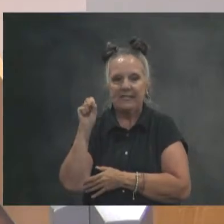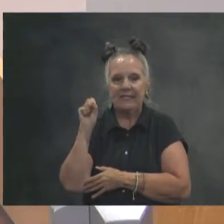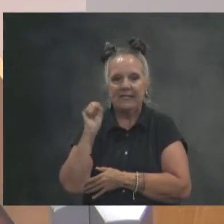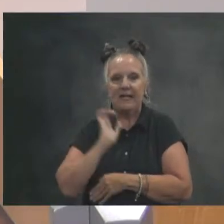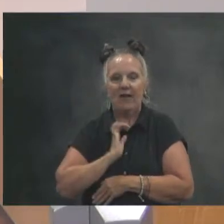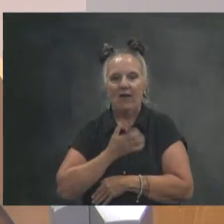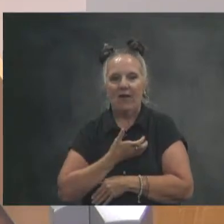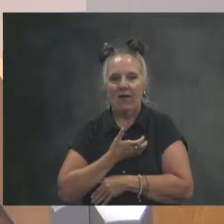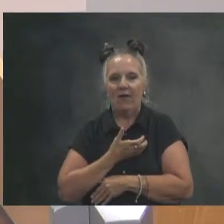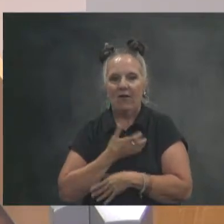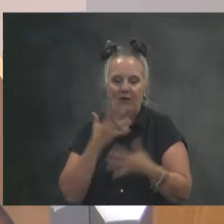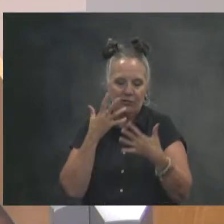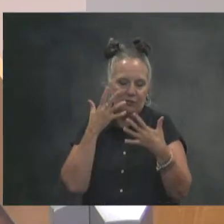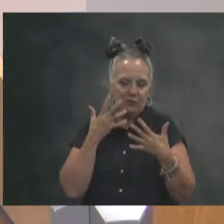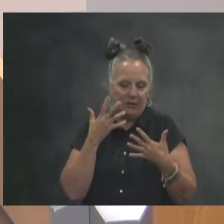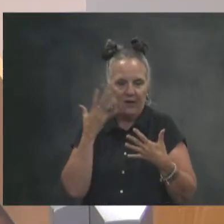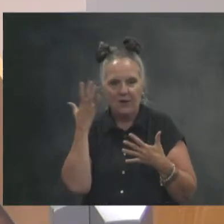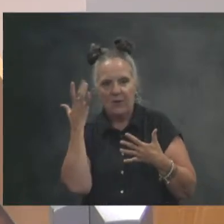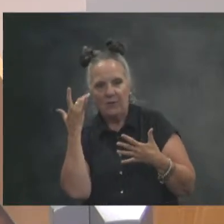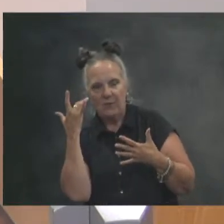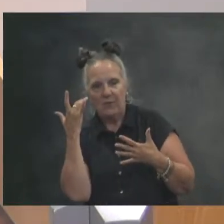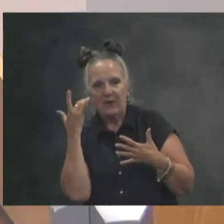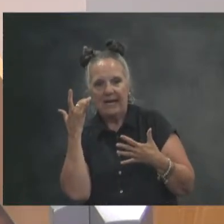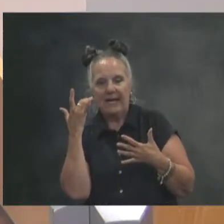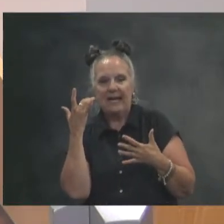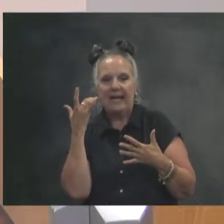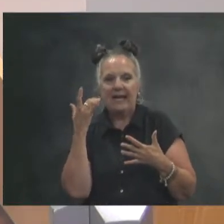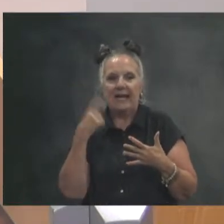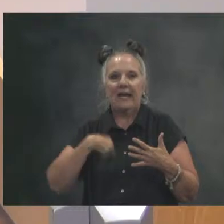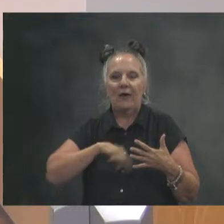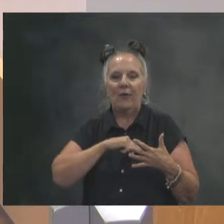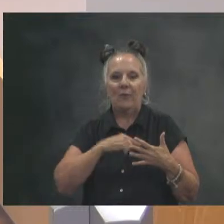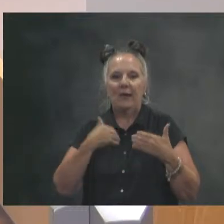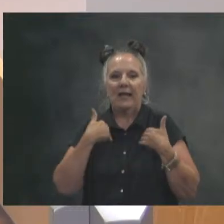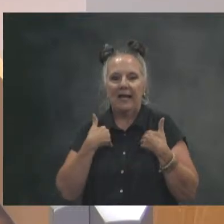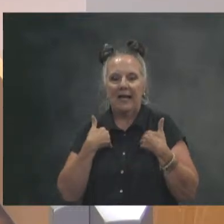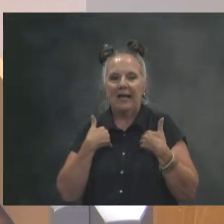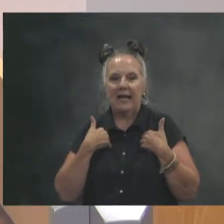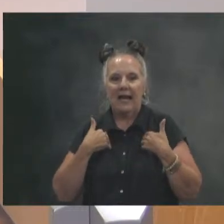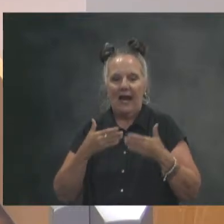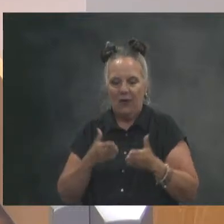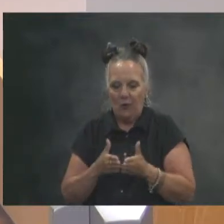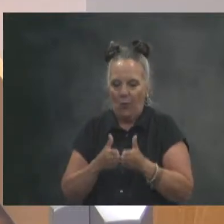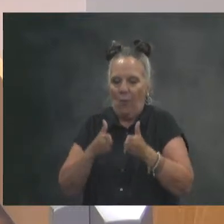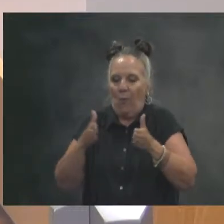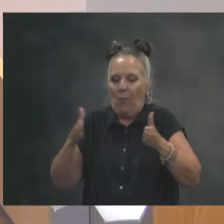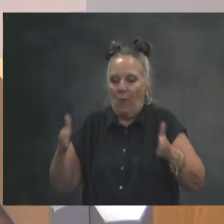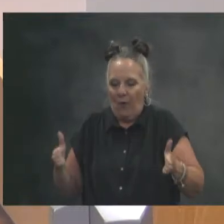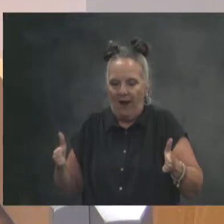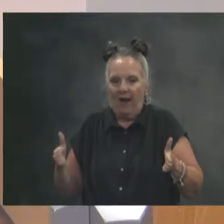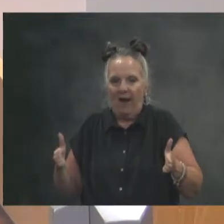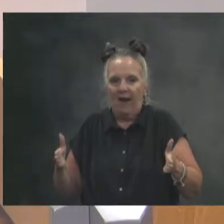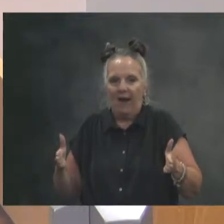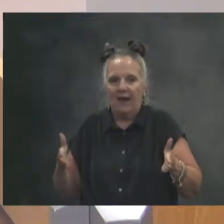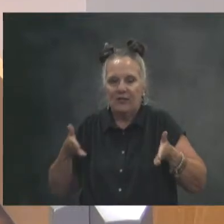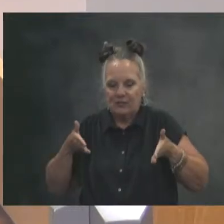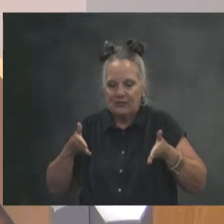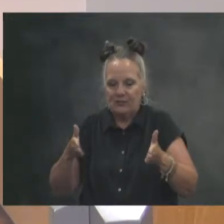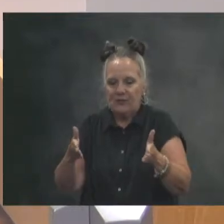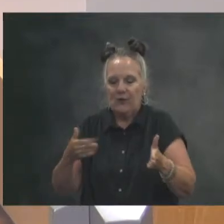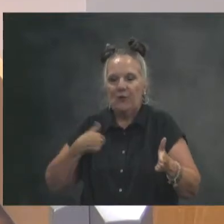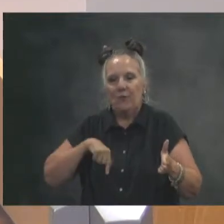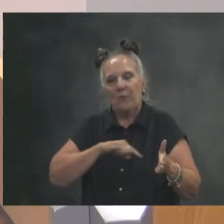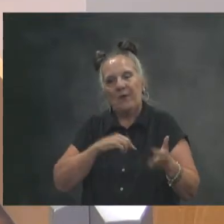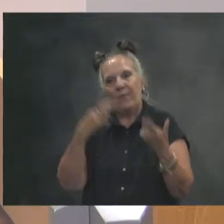our chagrin, because as you notice in Williamsport, we have very wide streets because we were hopeful that the capital would